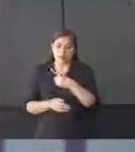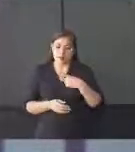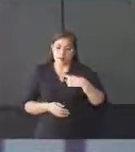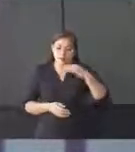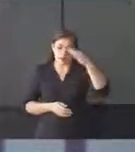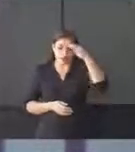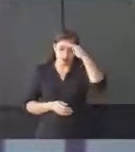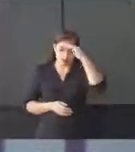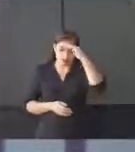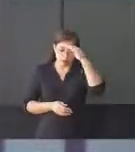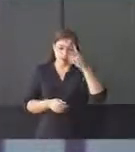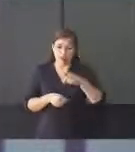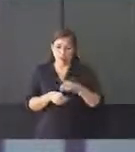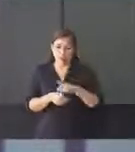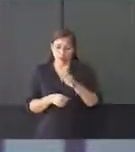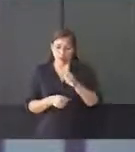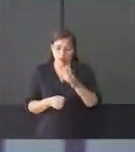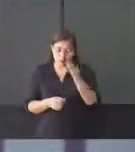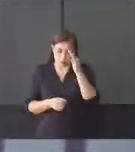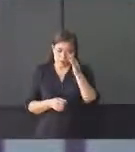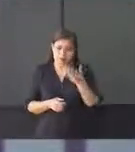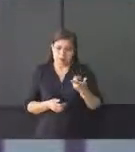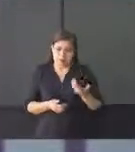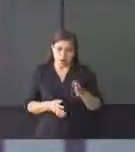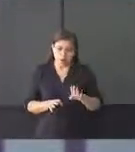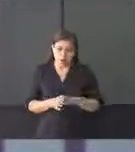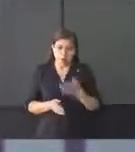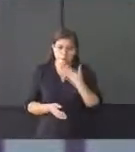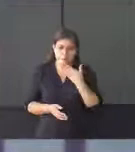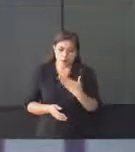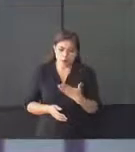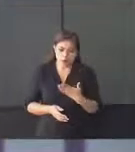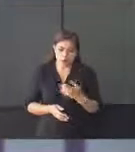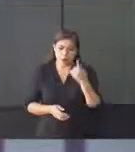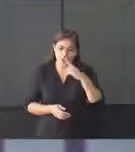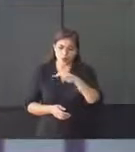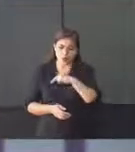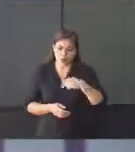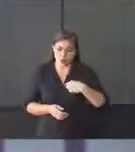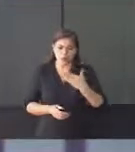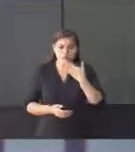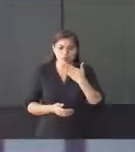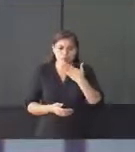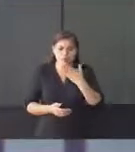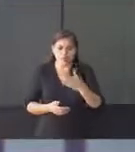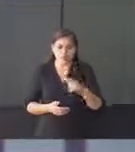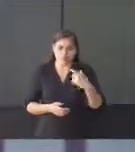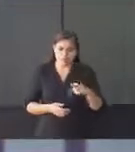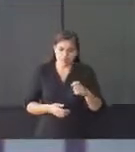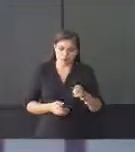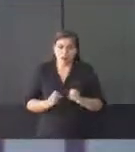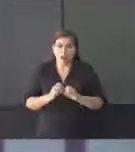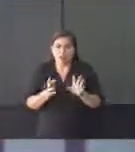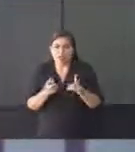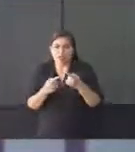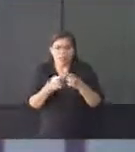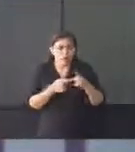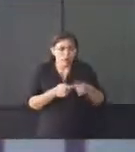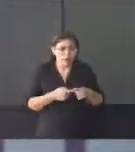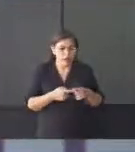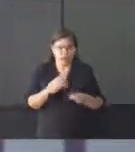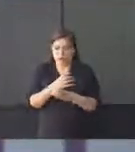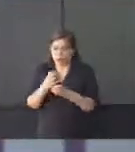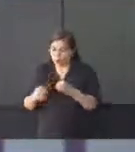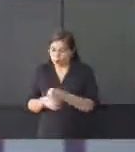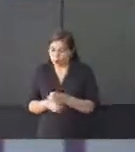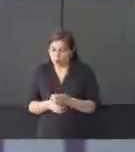Migration, therefore, should be conceived from a favorable and positive aspect. They enrich us, they give us plurality